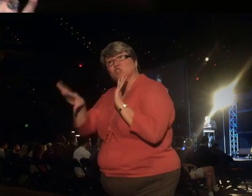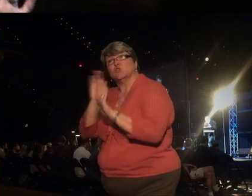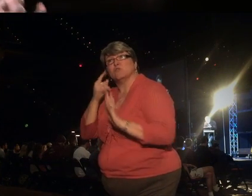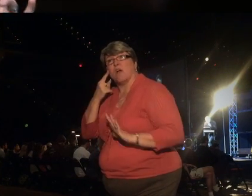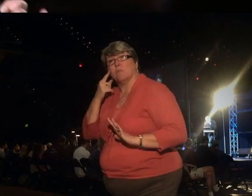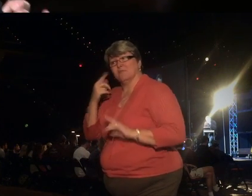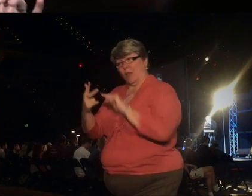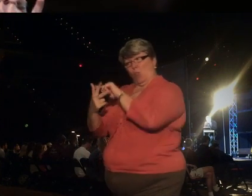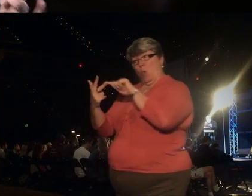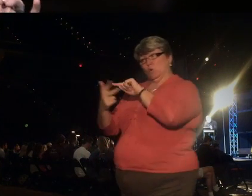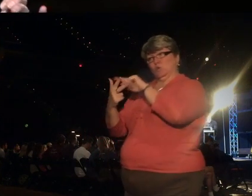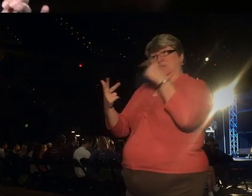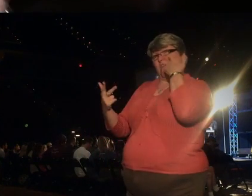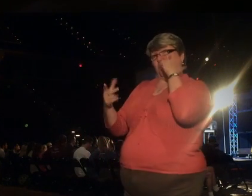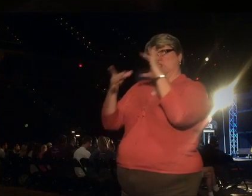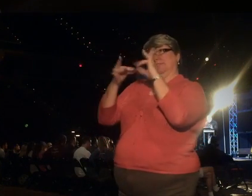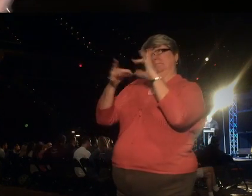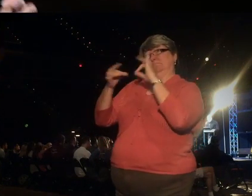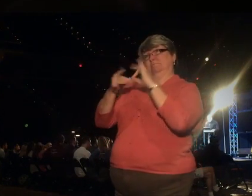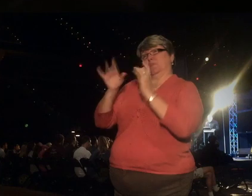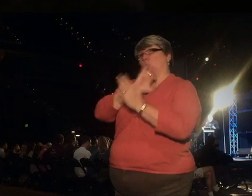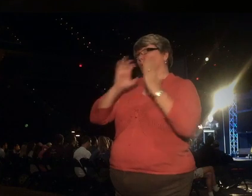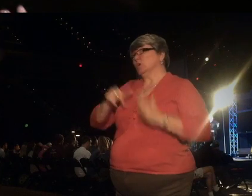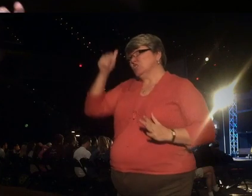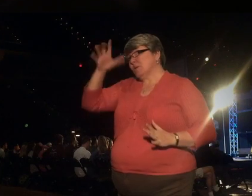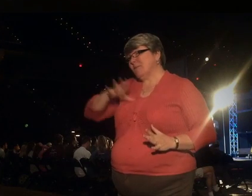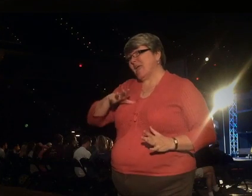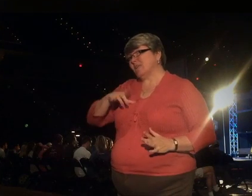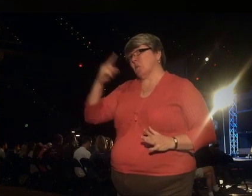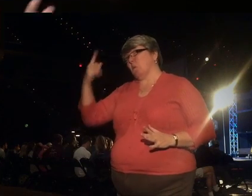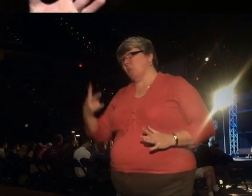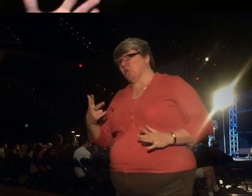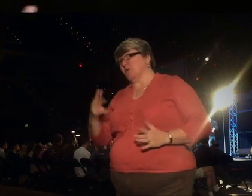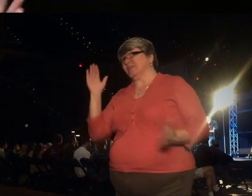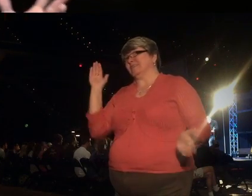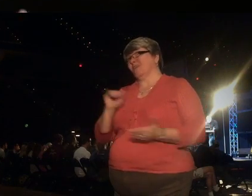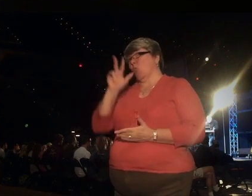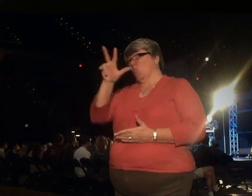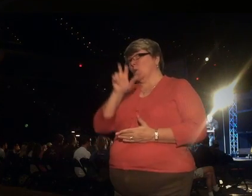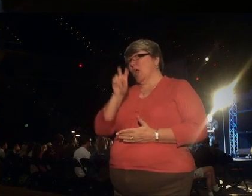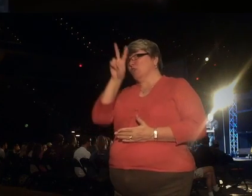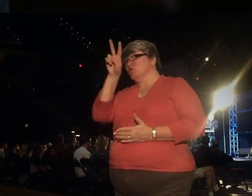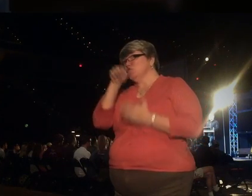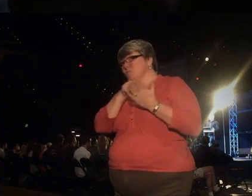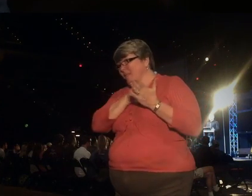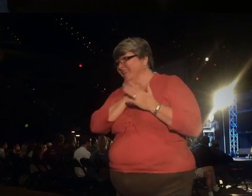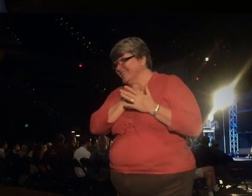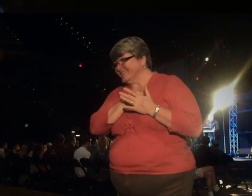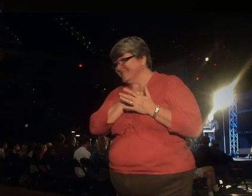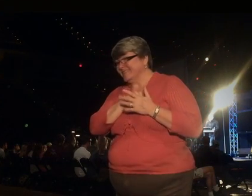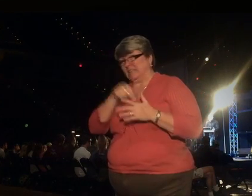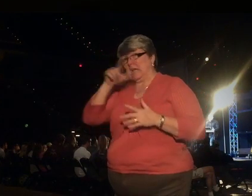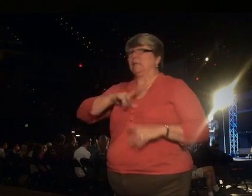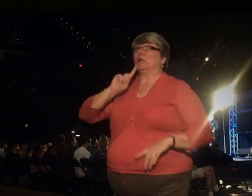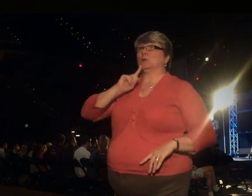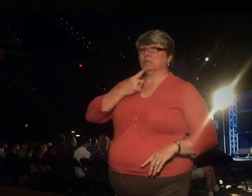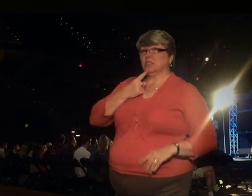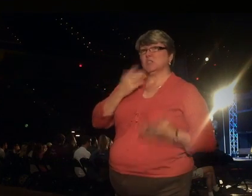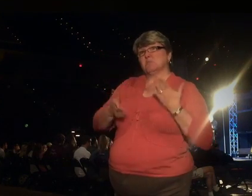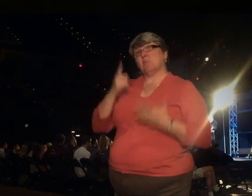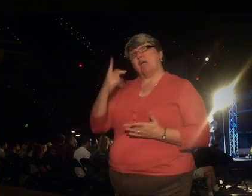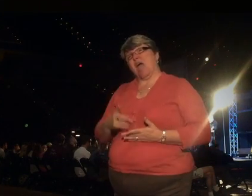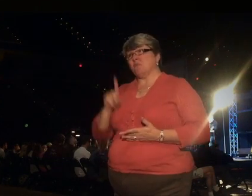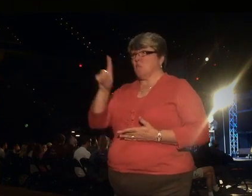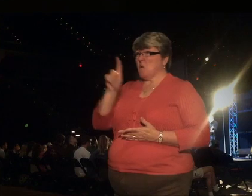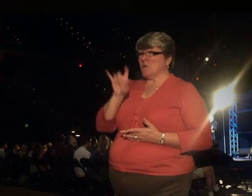just applied there, Christian men are a third of them, that gets you down to 302 million, right? You get guys that are serious about it, that's probably half, that's 151 million.